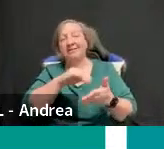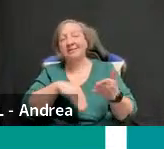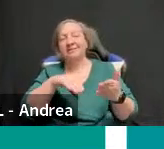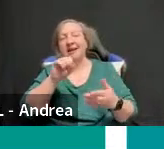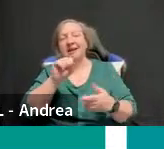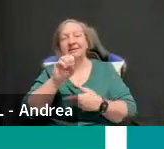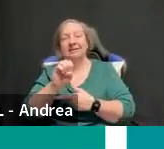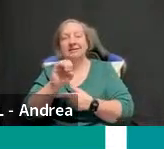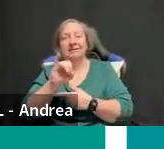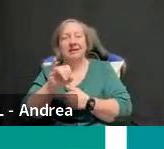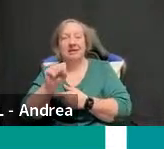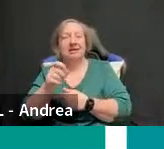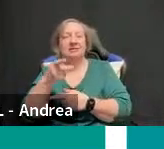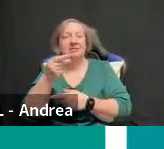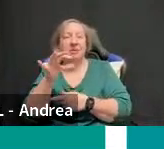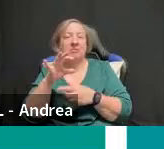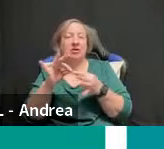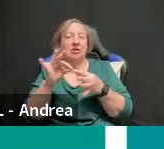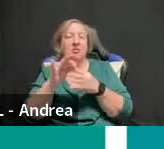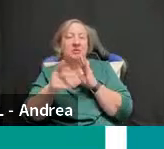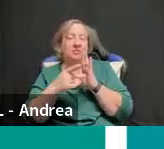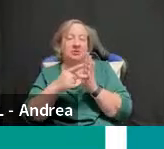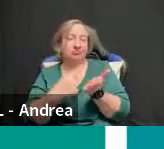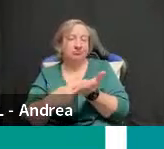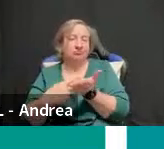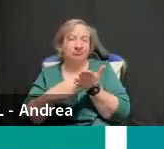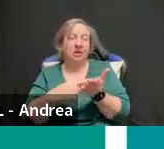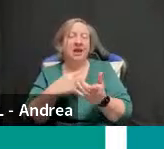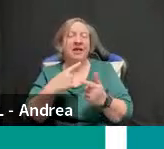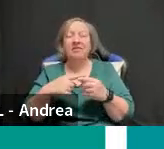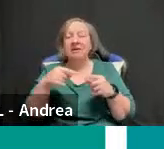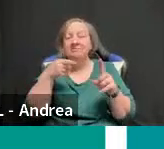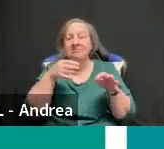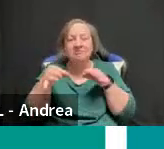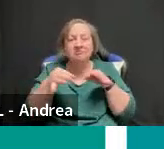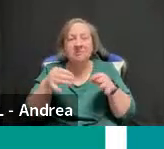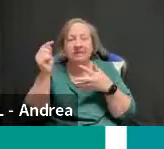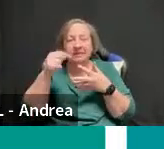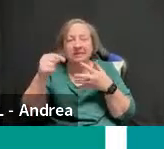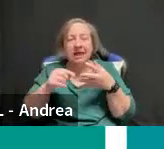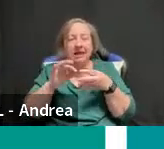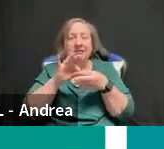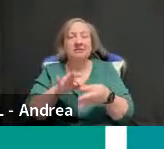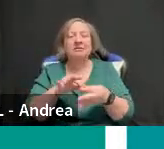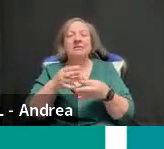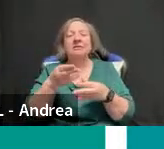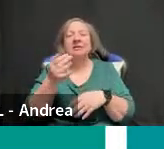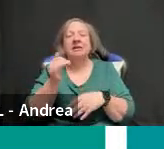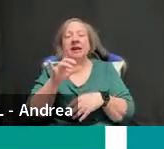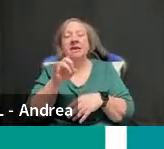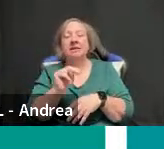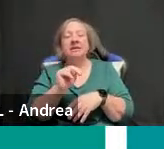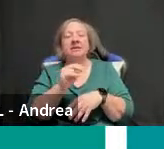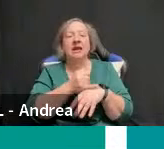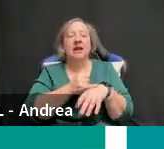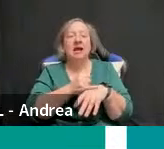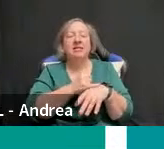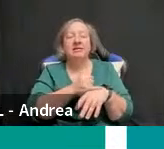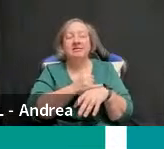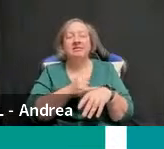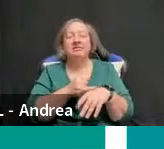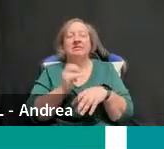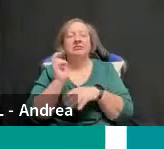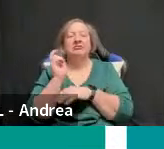comment period discussion. And we'll get into some details around Hayden Island Transit Station. Again, we'll have public comment